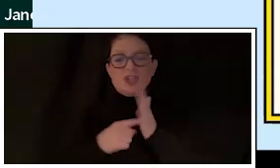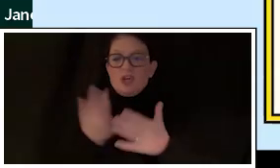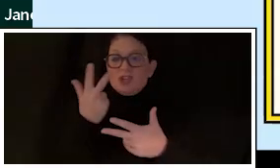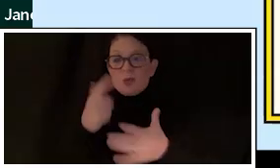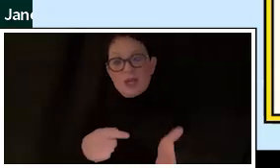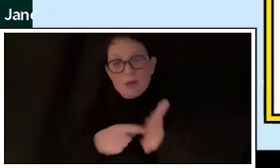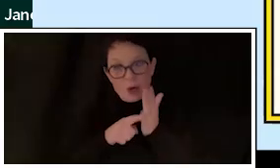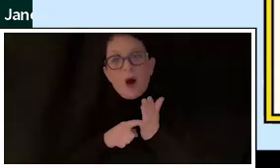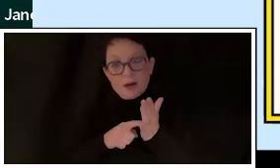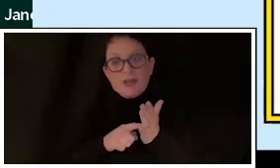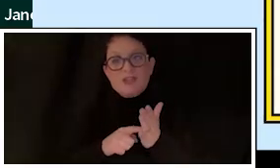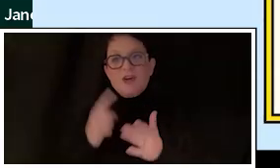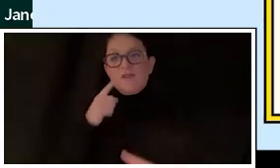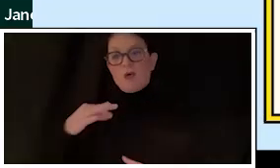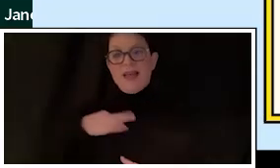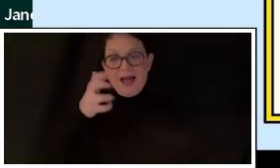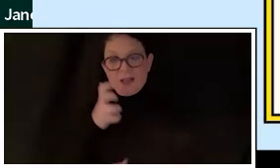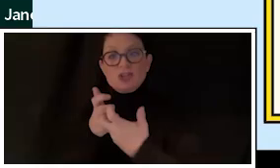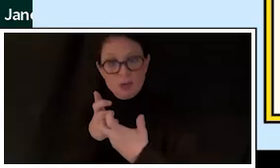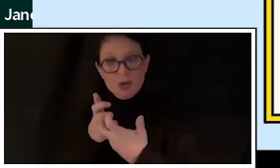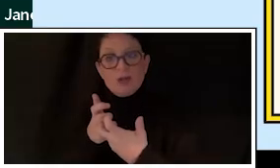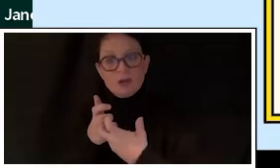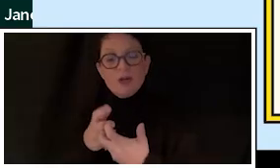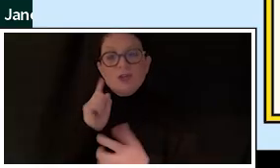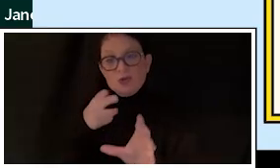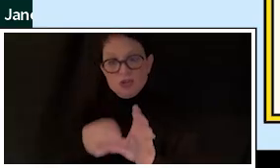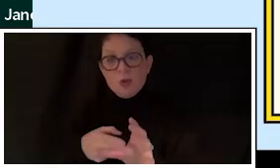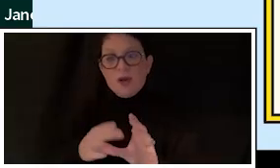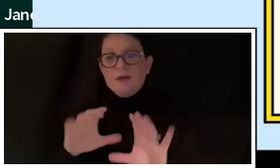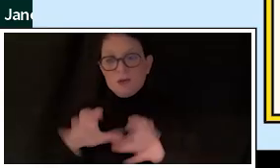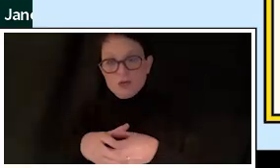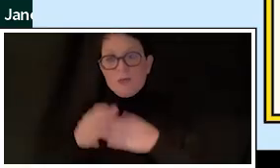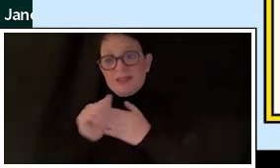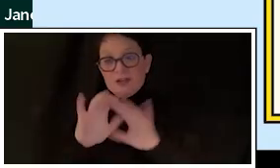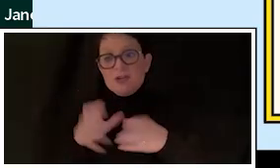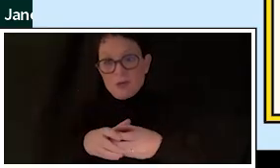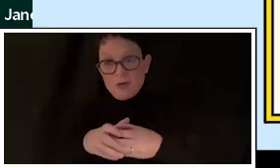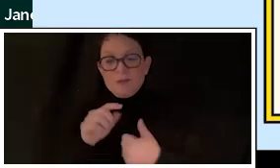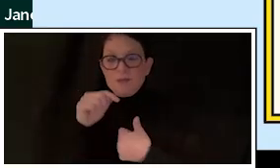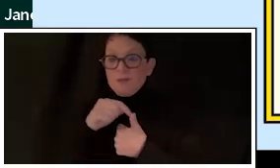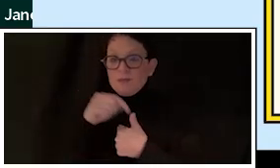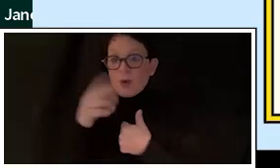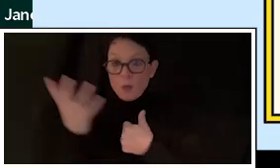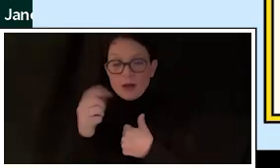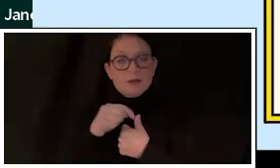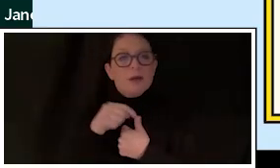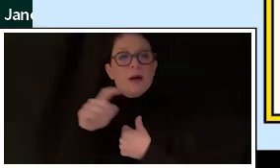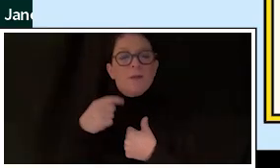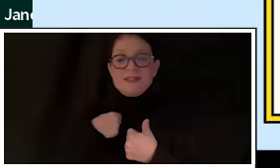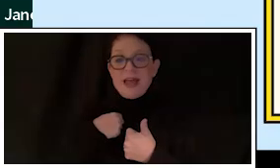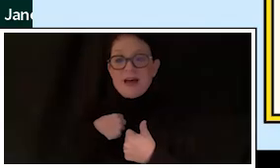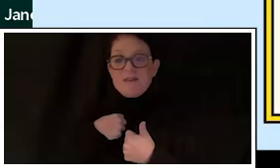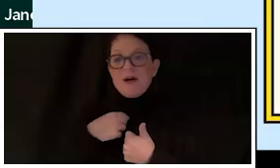3 eligibility requirements people must meet to join the leadership series. First, you have to have an